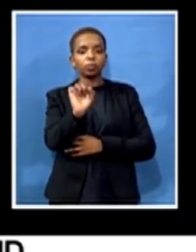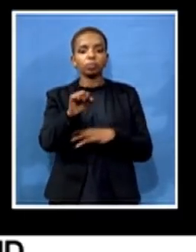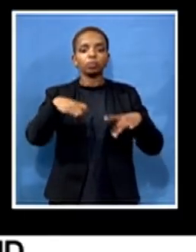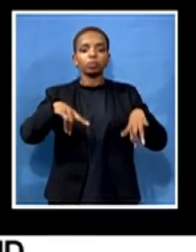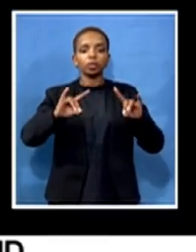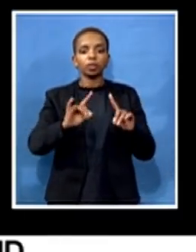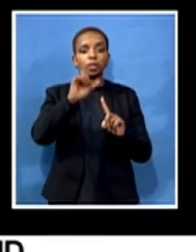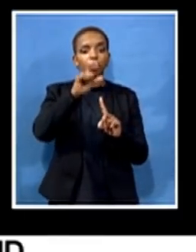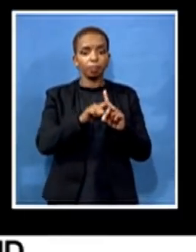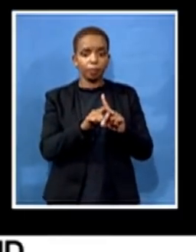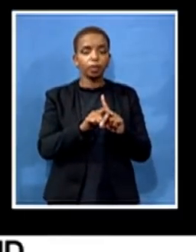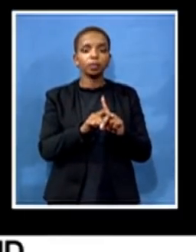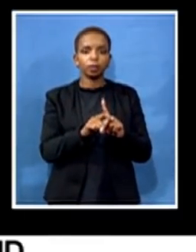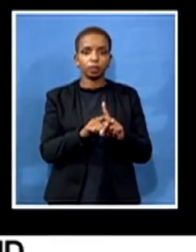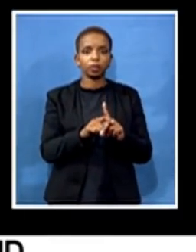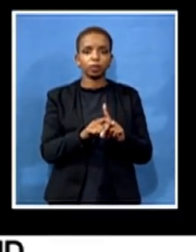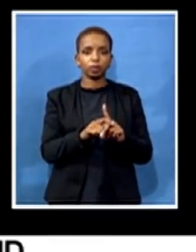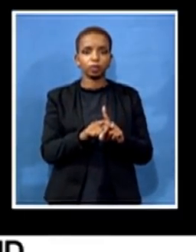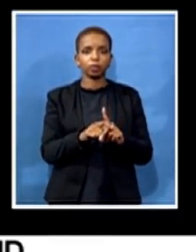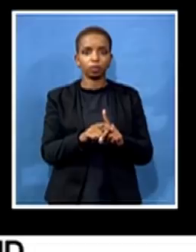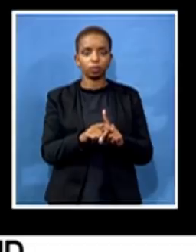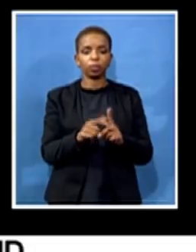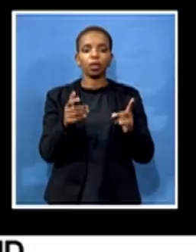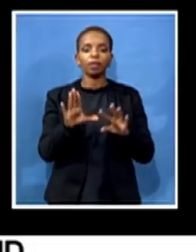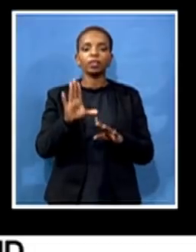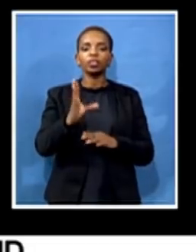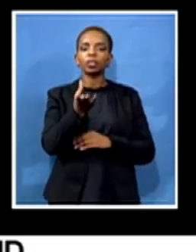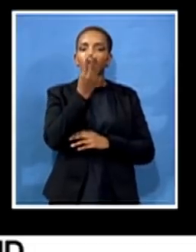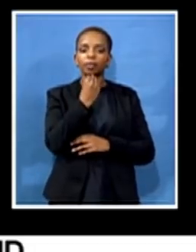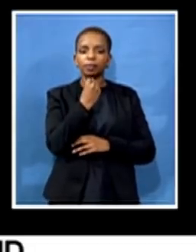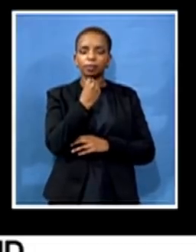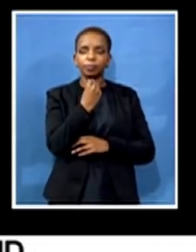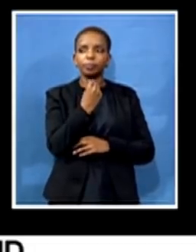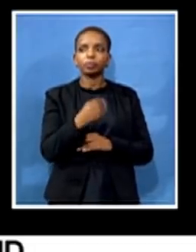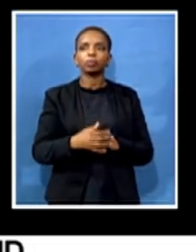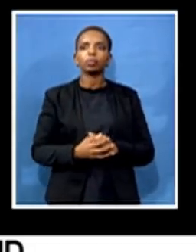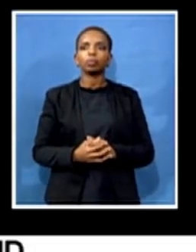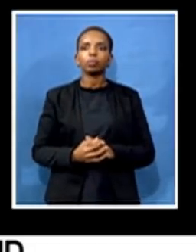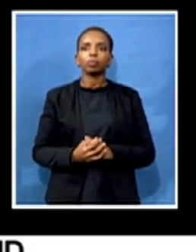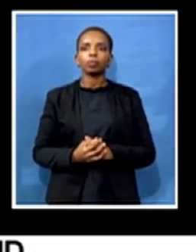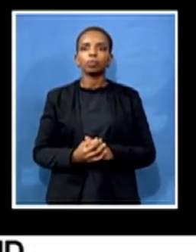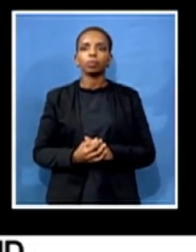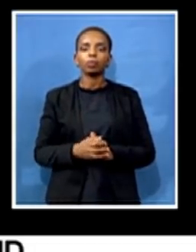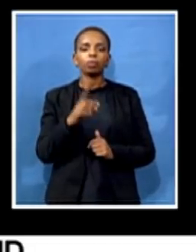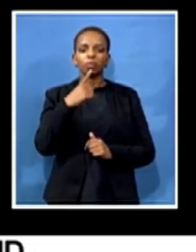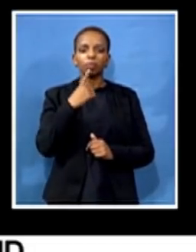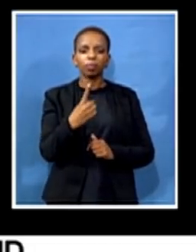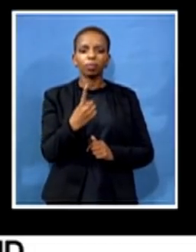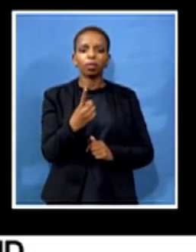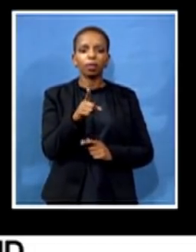has asked, in terms of whether we've put structures that there shouldn't be hiccups in terms